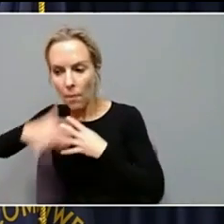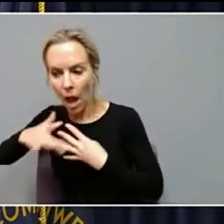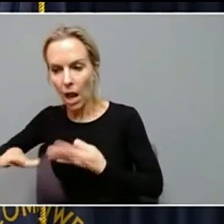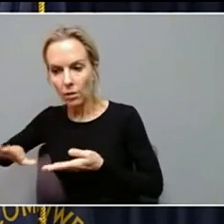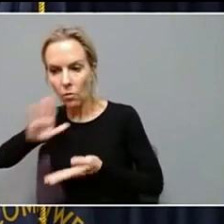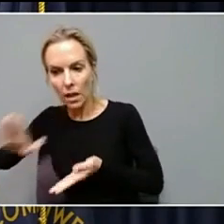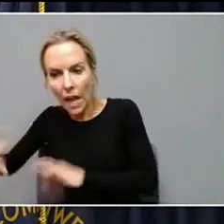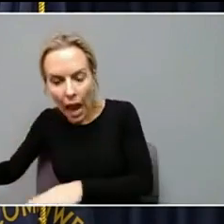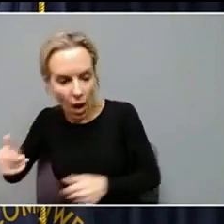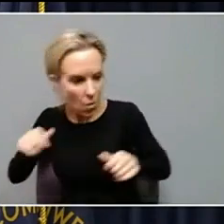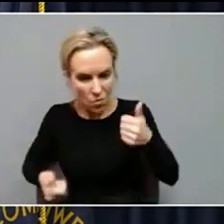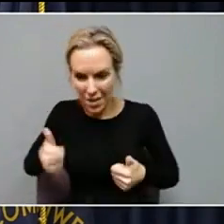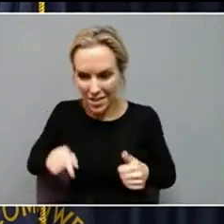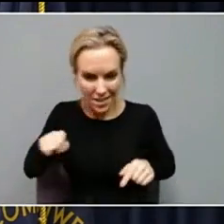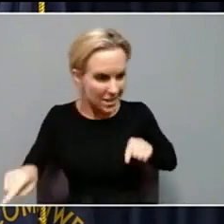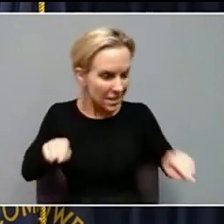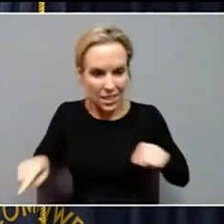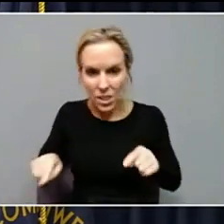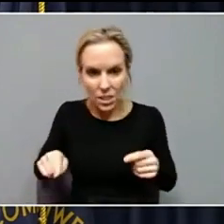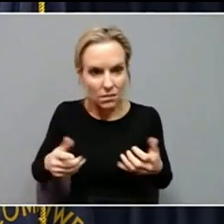are under.